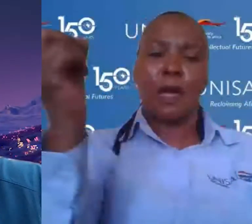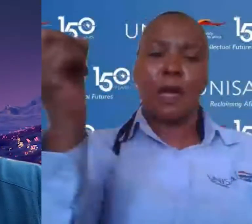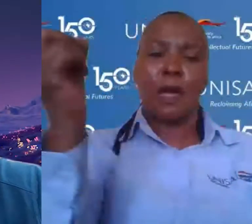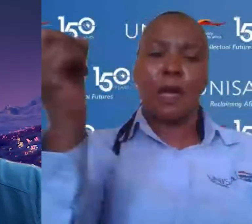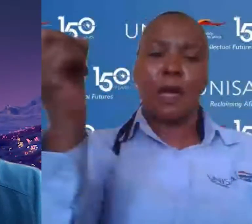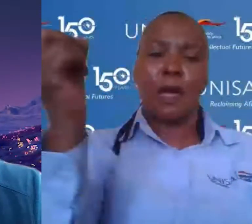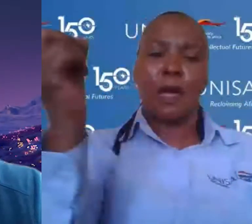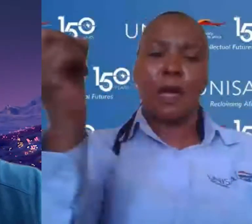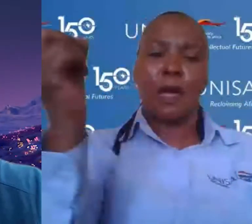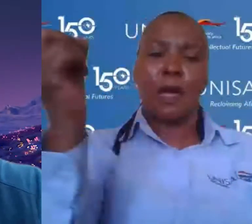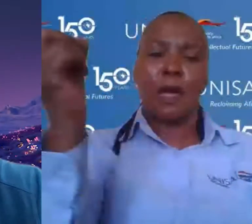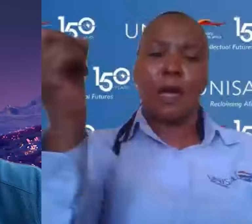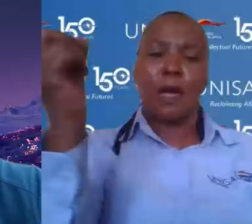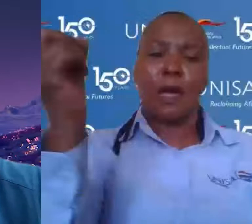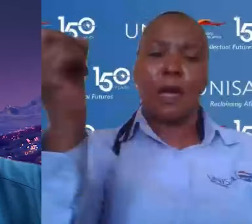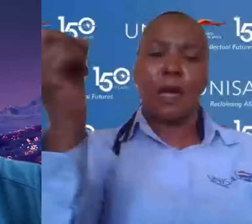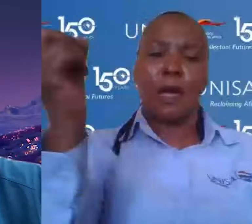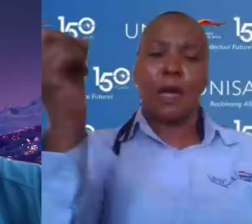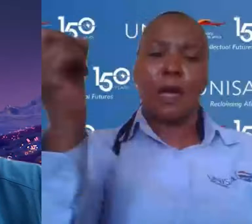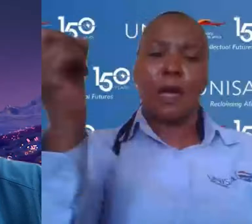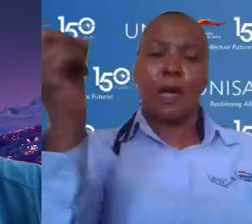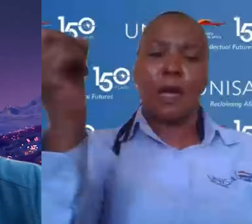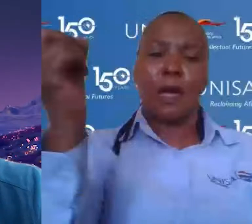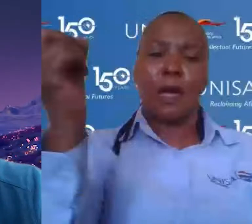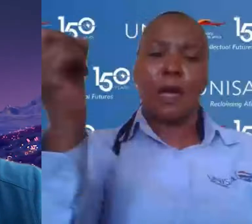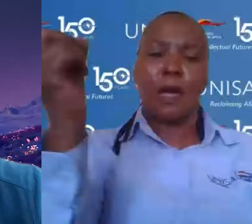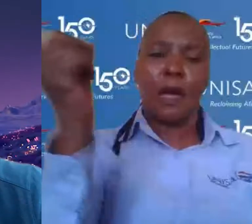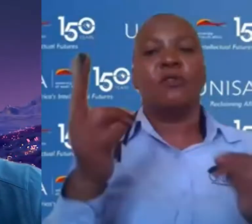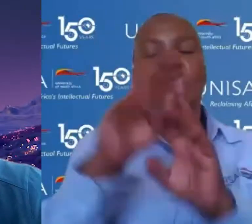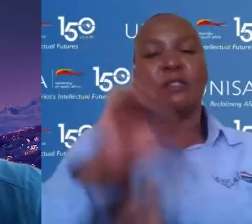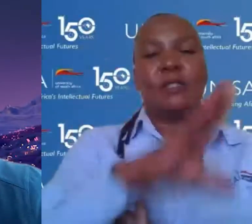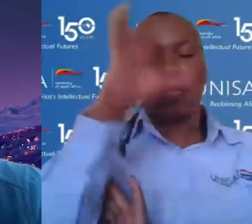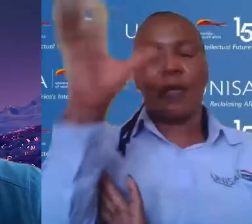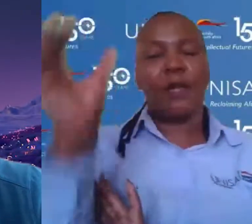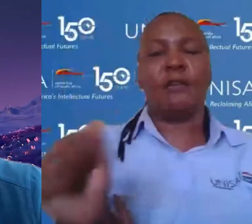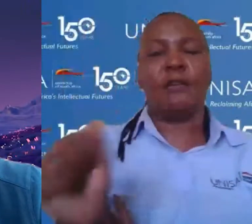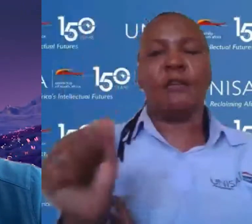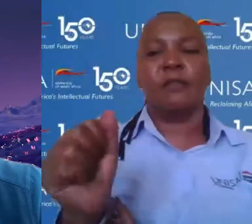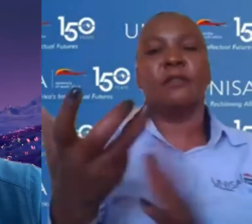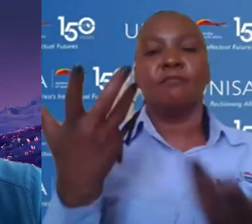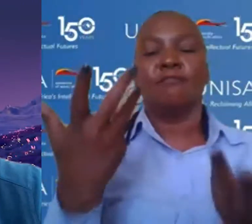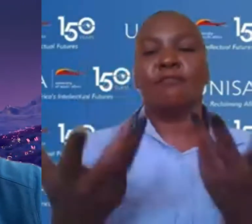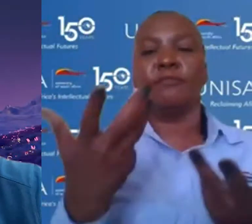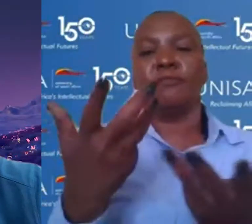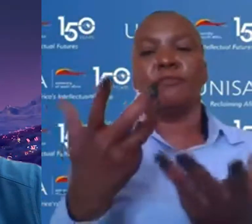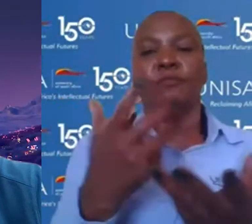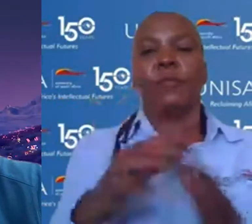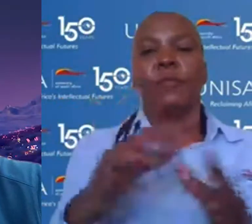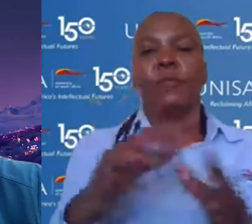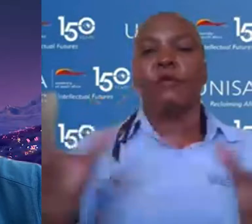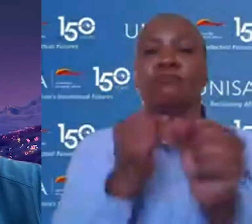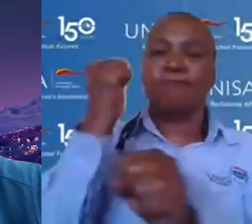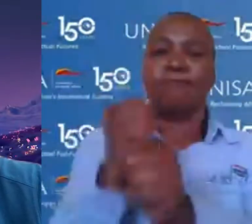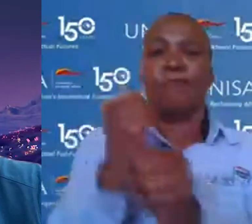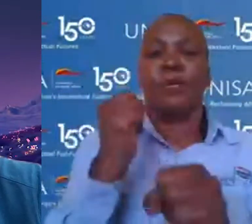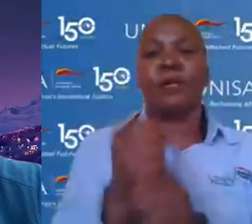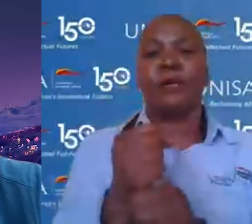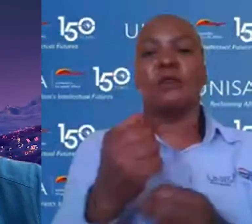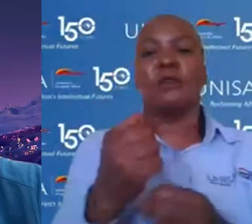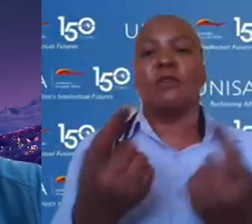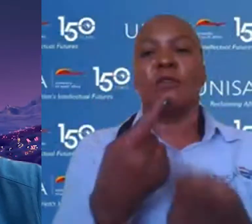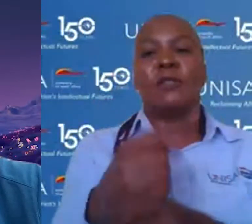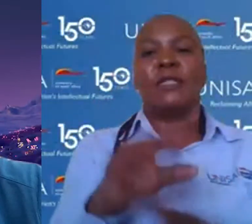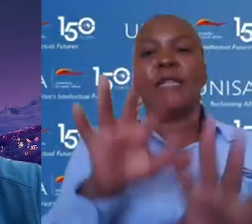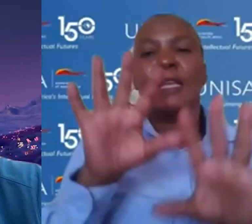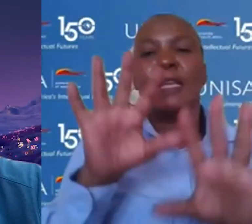their experiences at UNISA. We collaborate with colleagues from the 10 o'clock session, the counseling